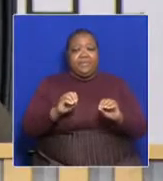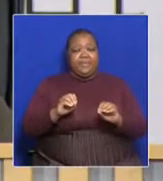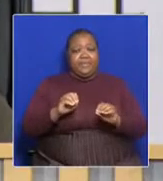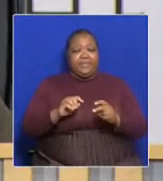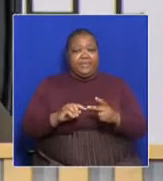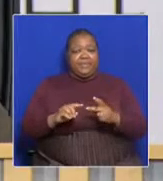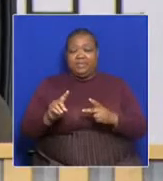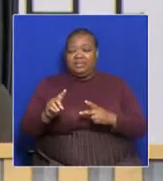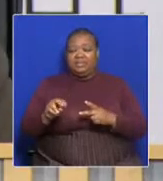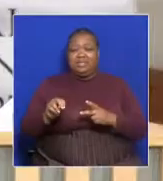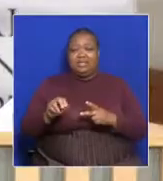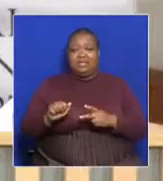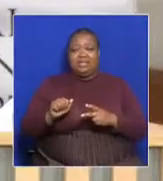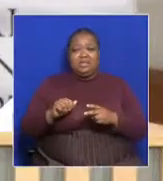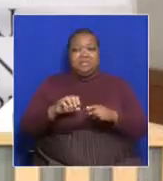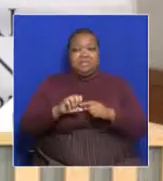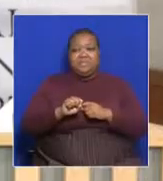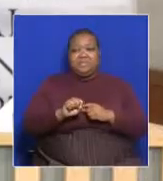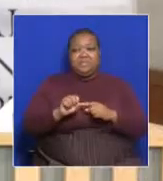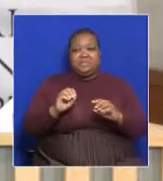Now,